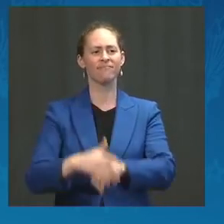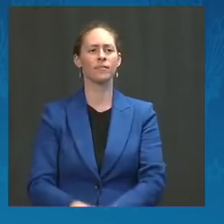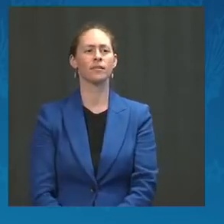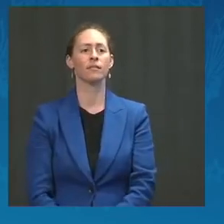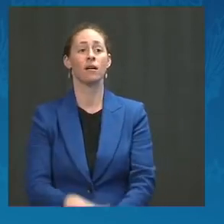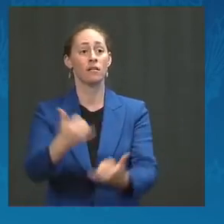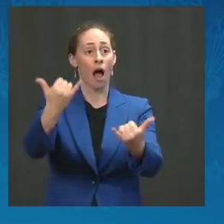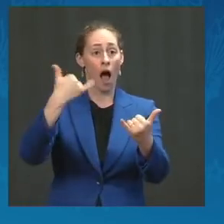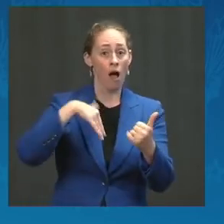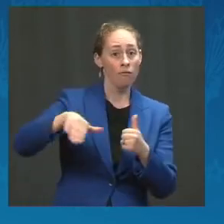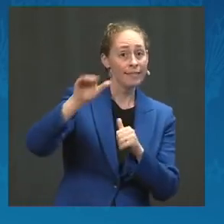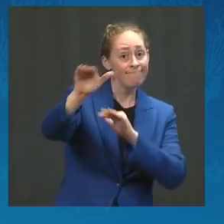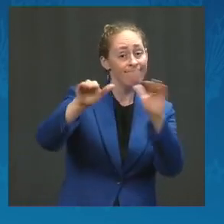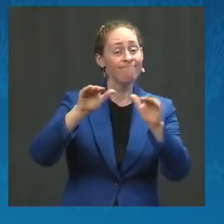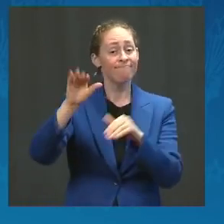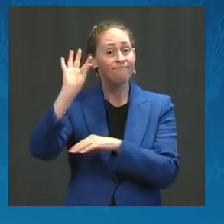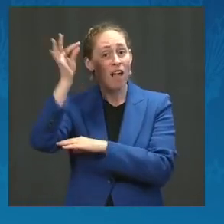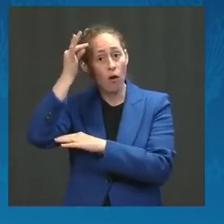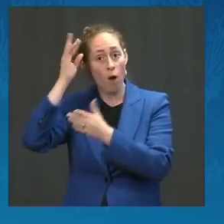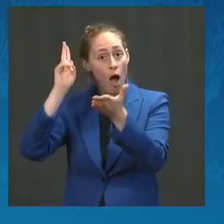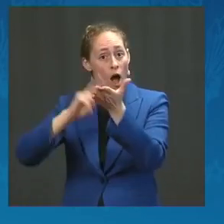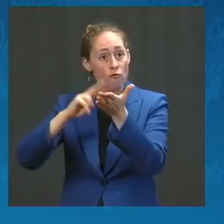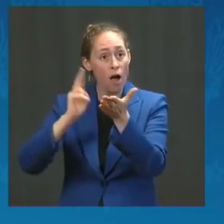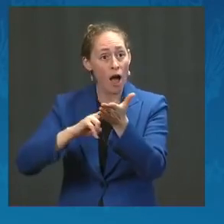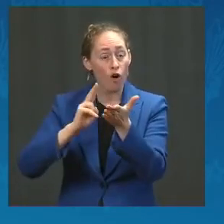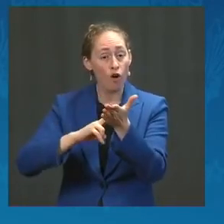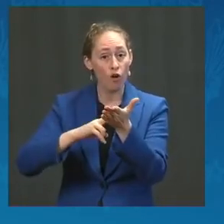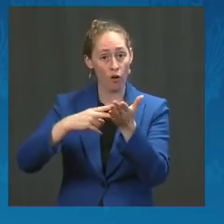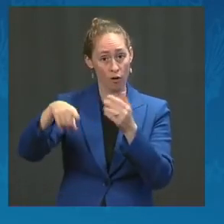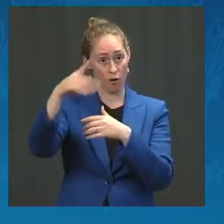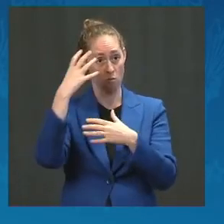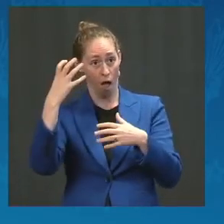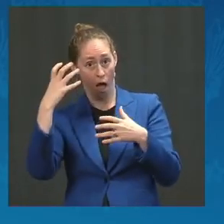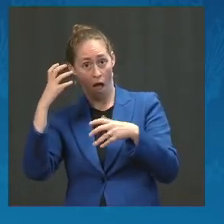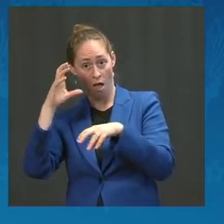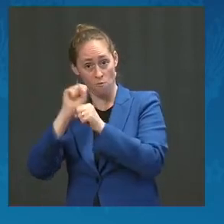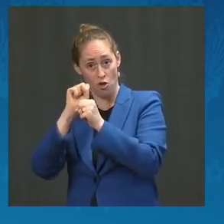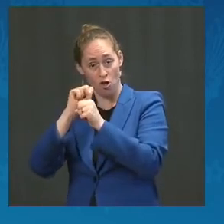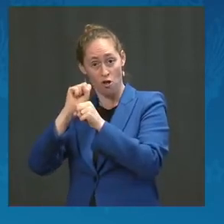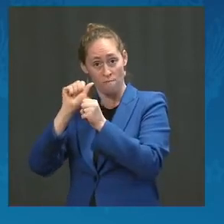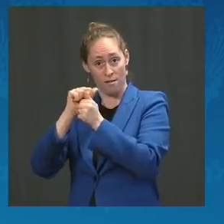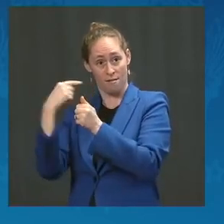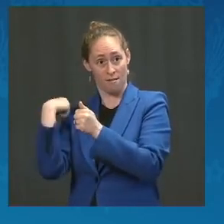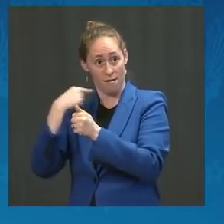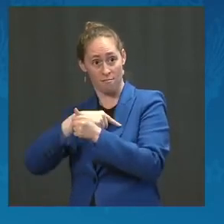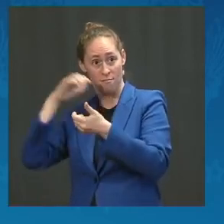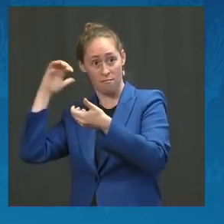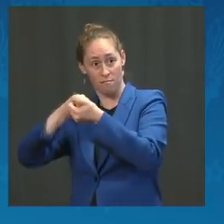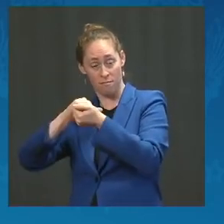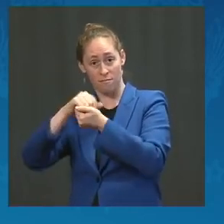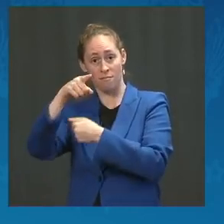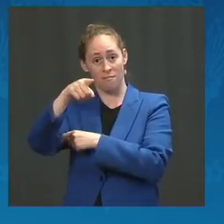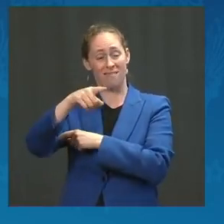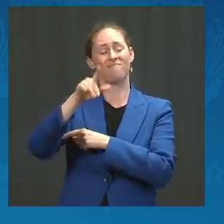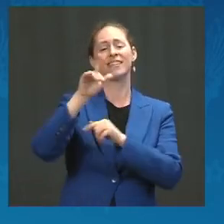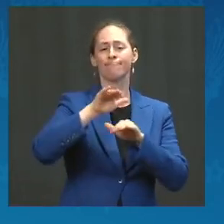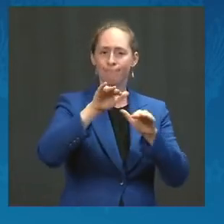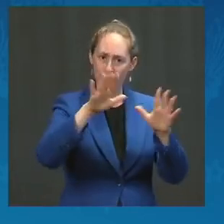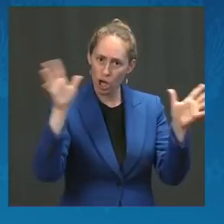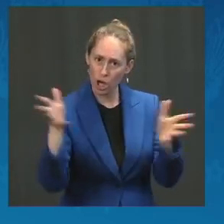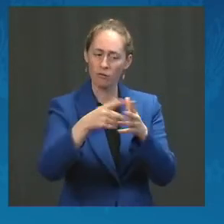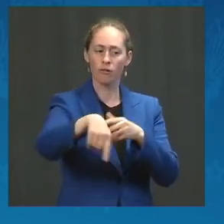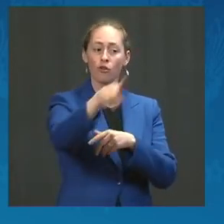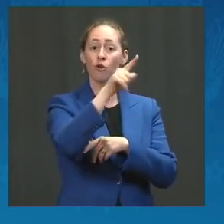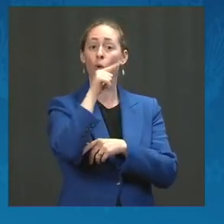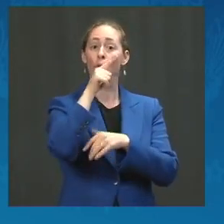contractors. If you want to do business with the federal government, get your workers vaccinated. Look